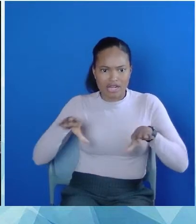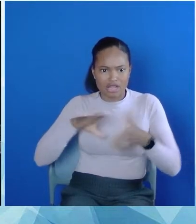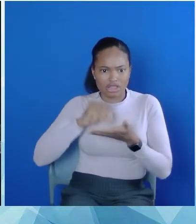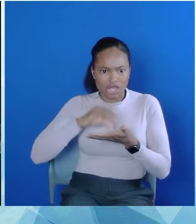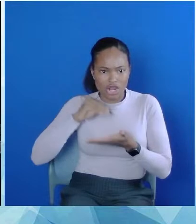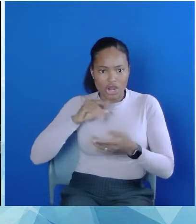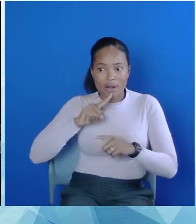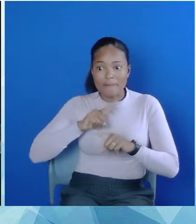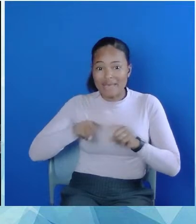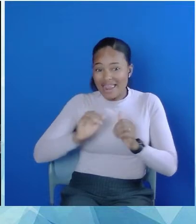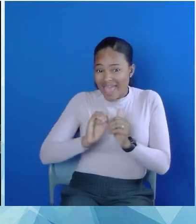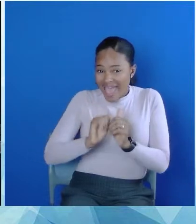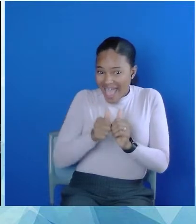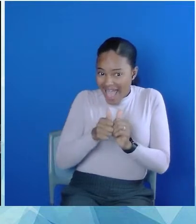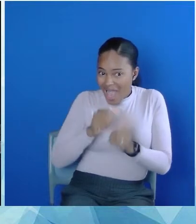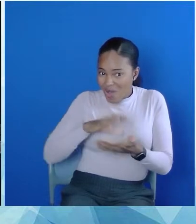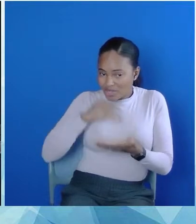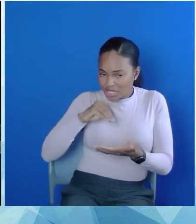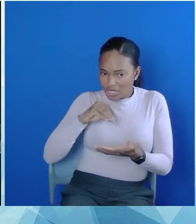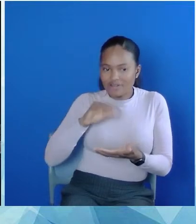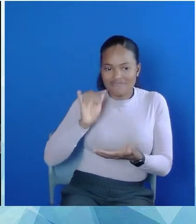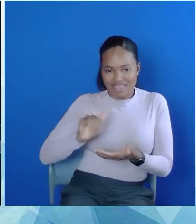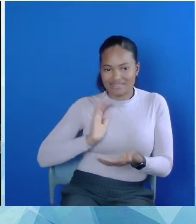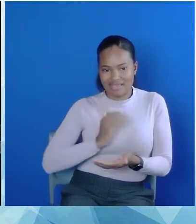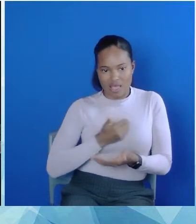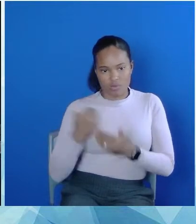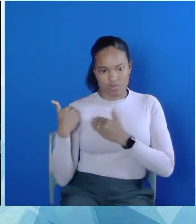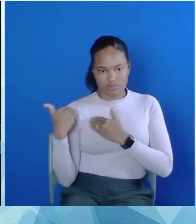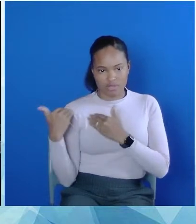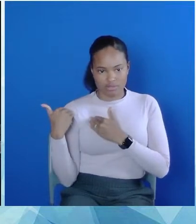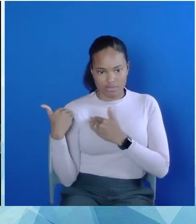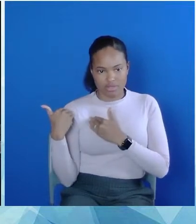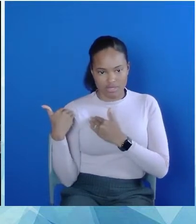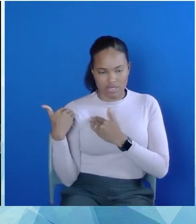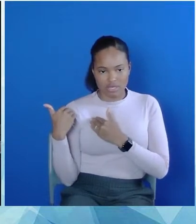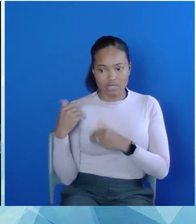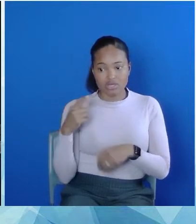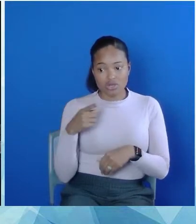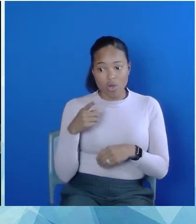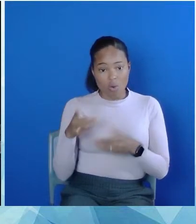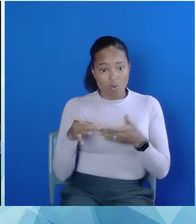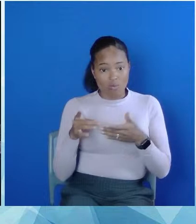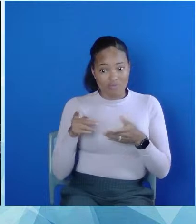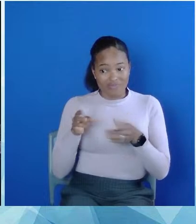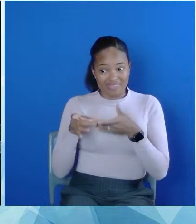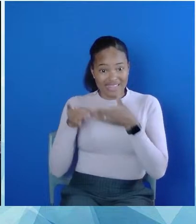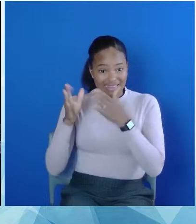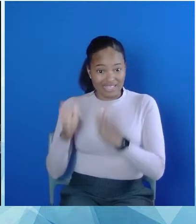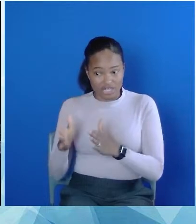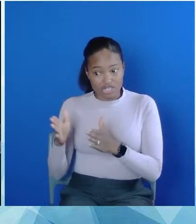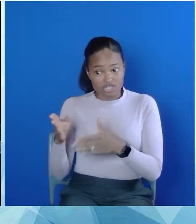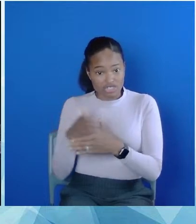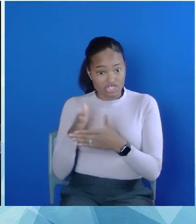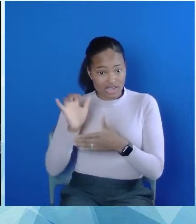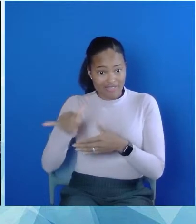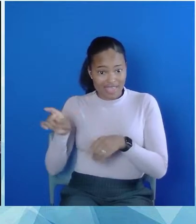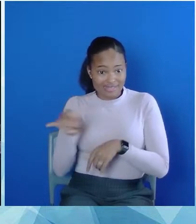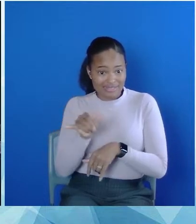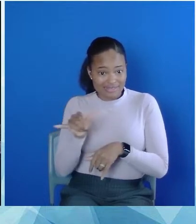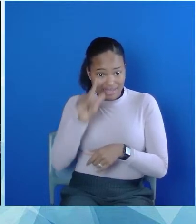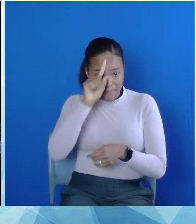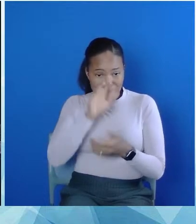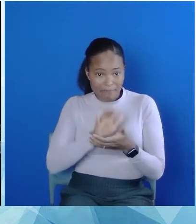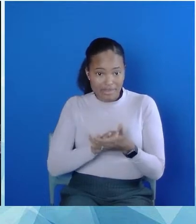we have to figure out. That's our job as educators. So they share that belief, but there's also a lot of other things that we